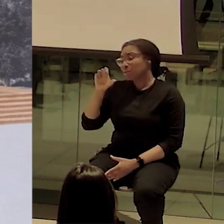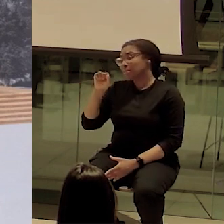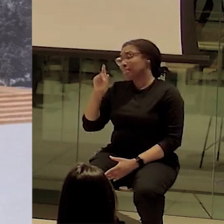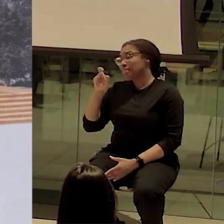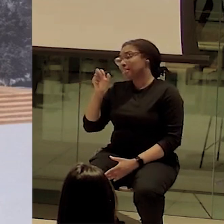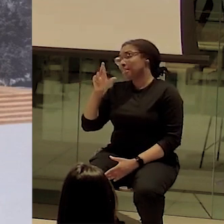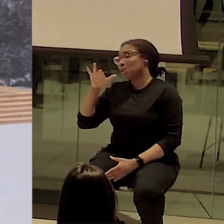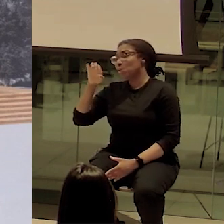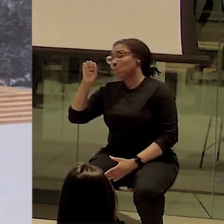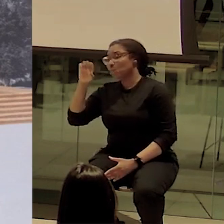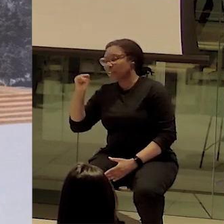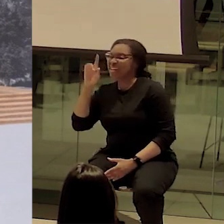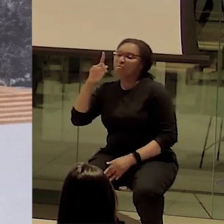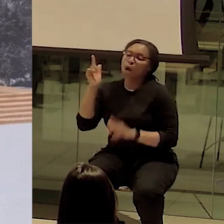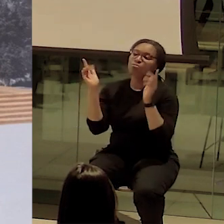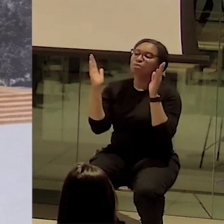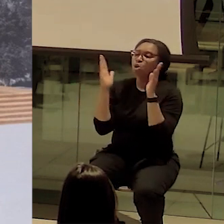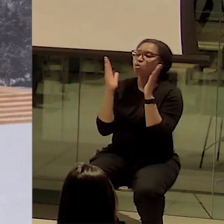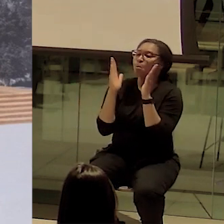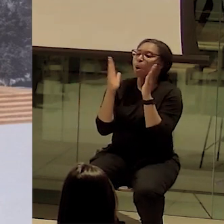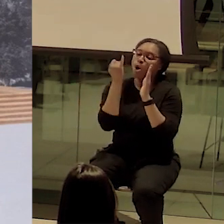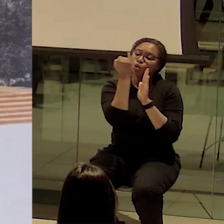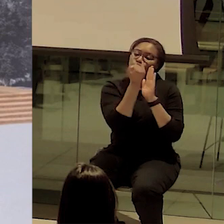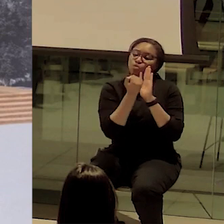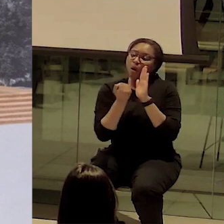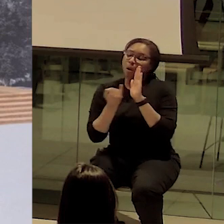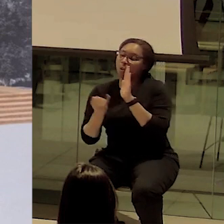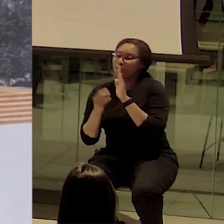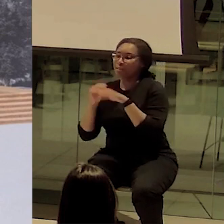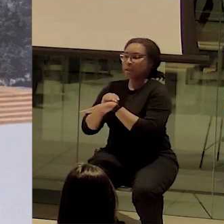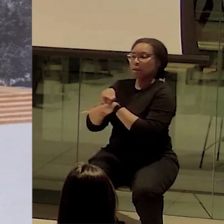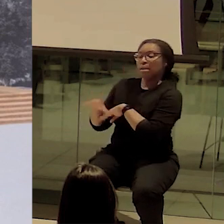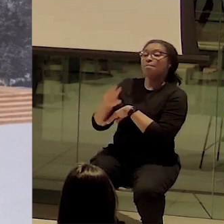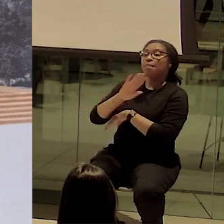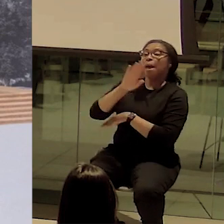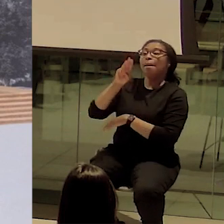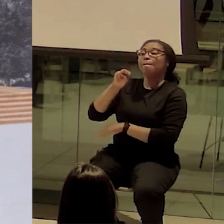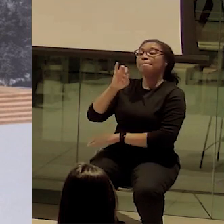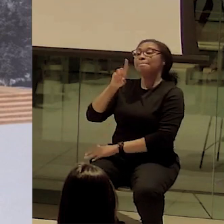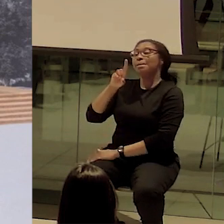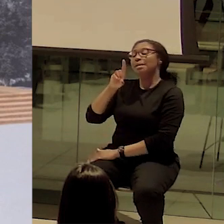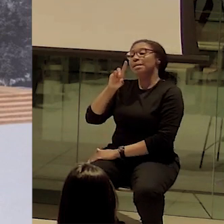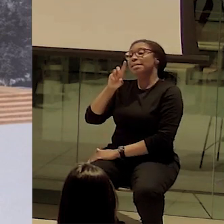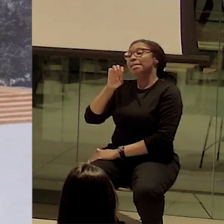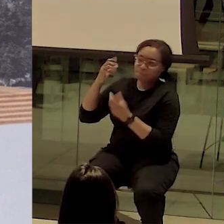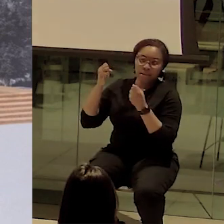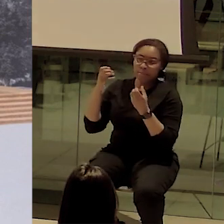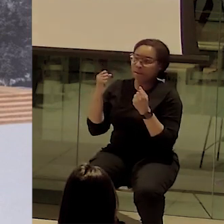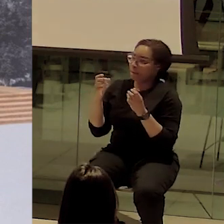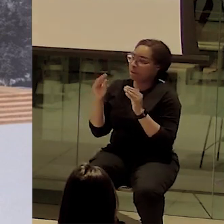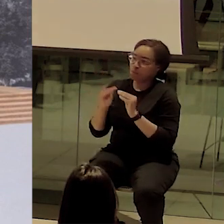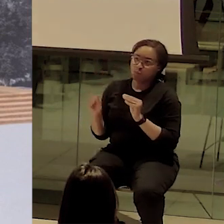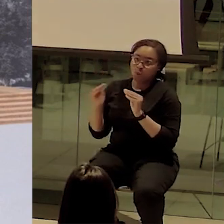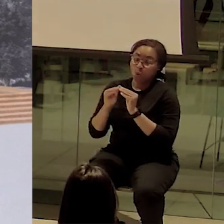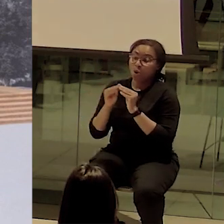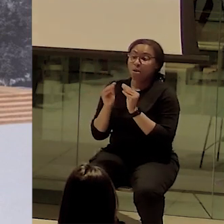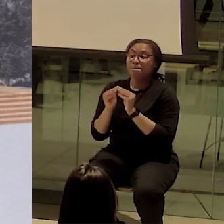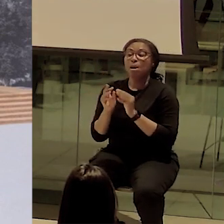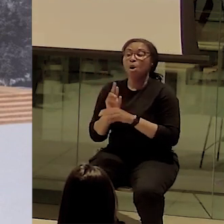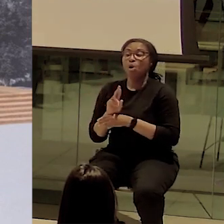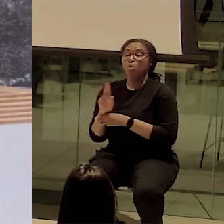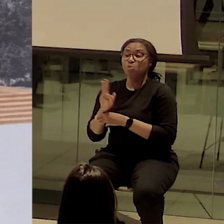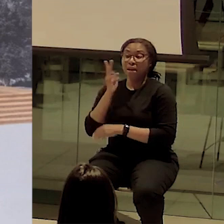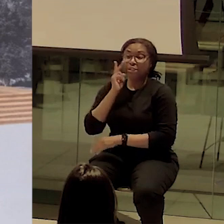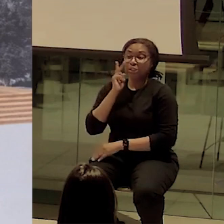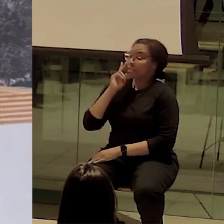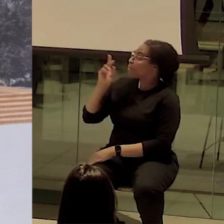this. They're small drawings that are inspired by the medieval Book of Hours, which is an illuminated manuscript. But on the right here, I just wanted you to see